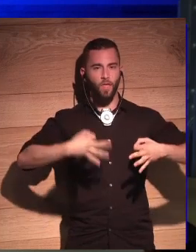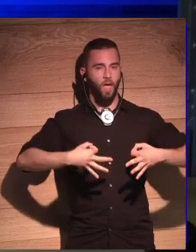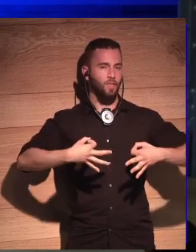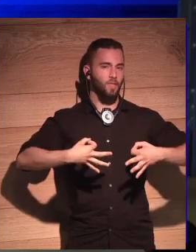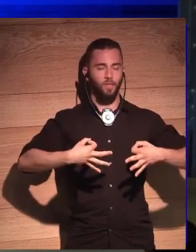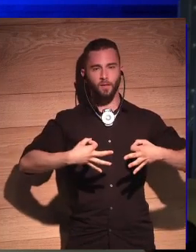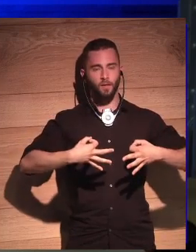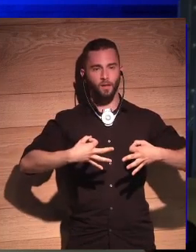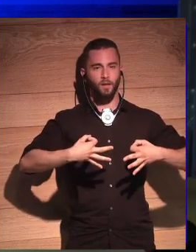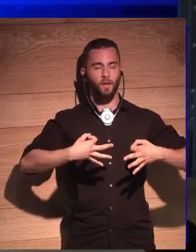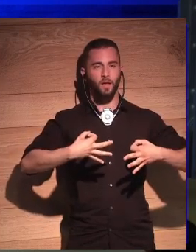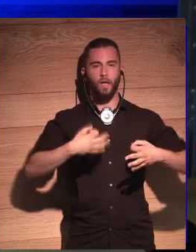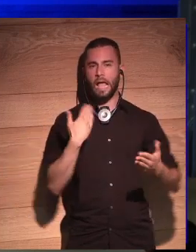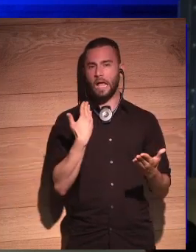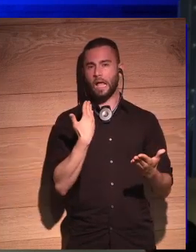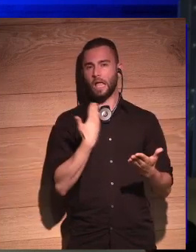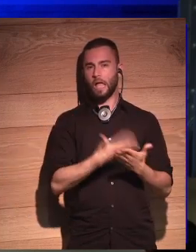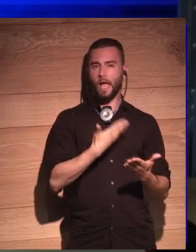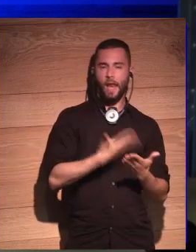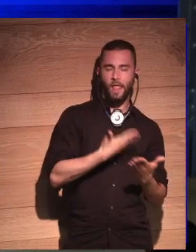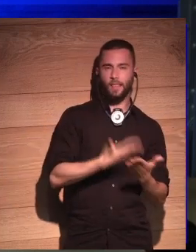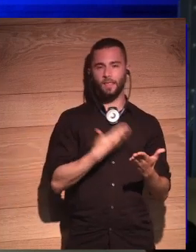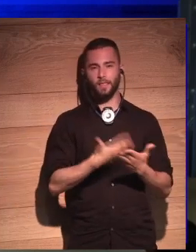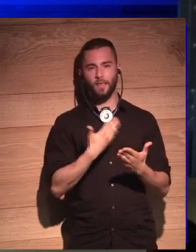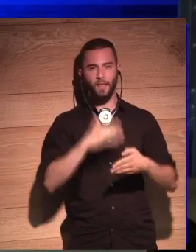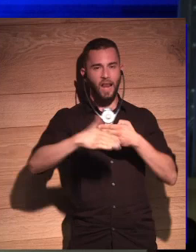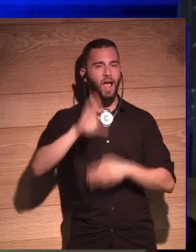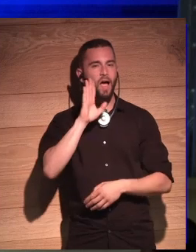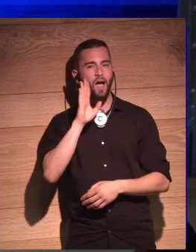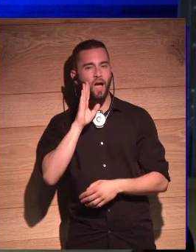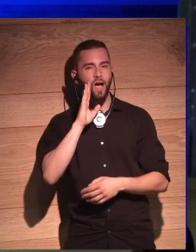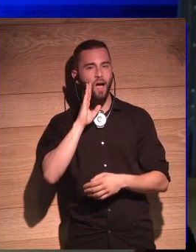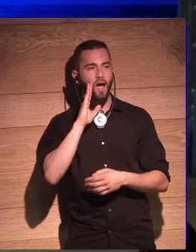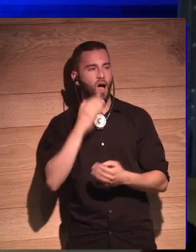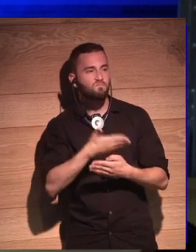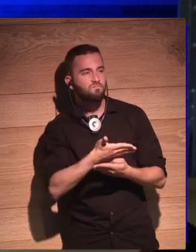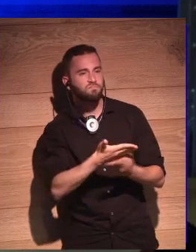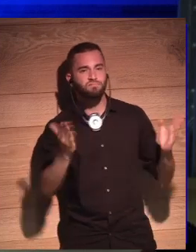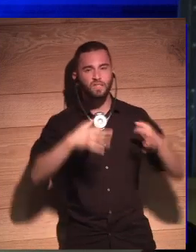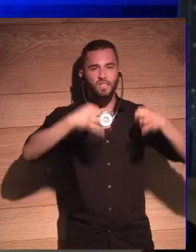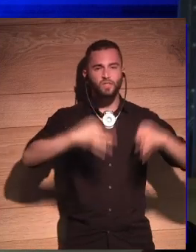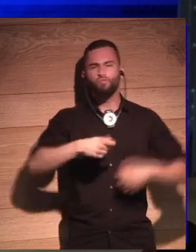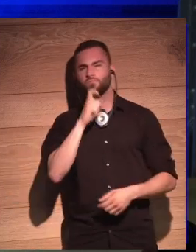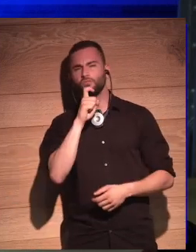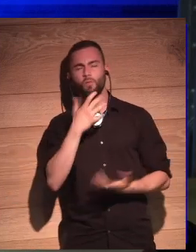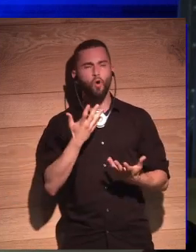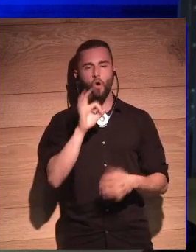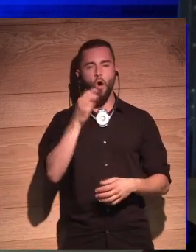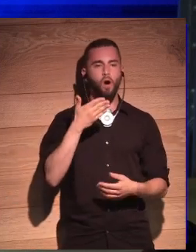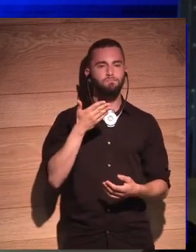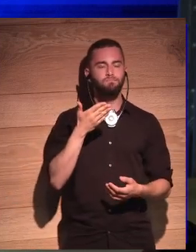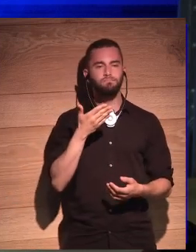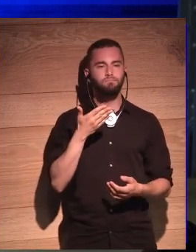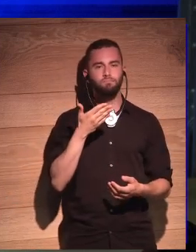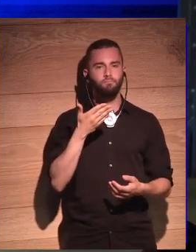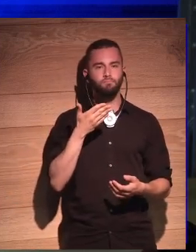of security systems can ensure that those boundaries are not going beyond those